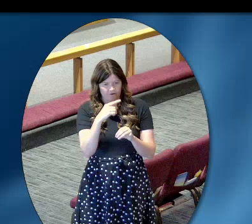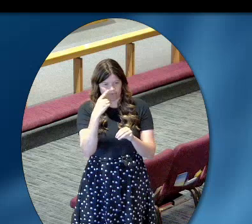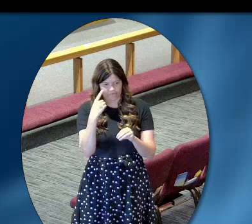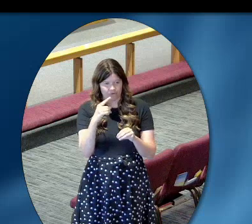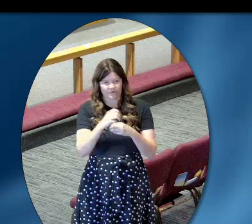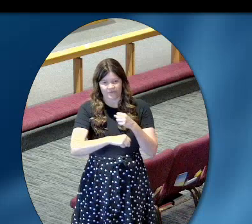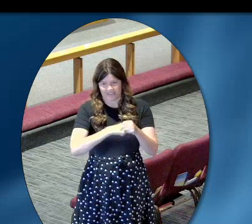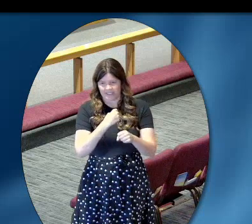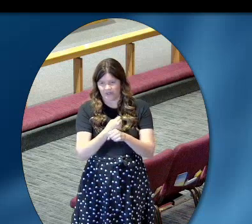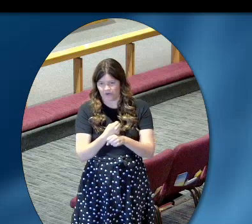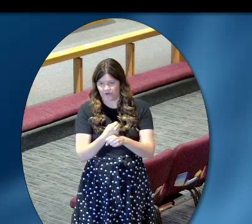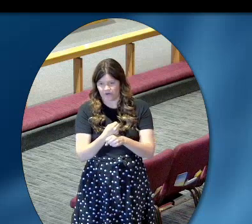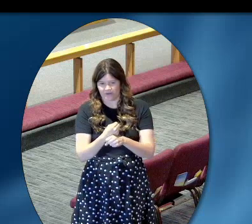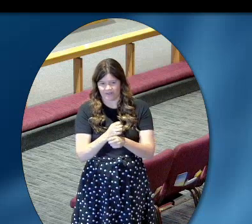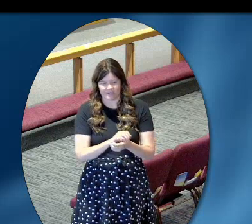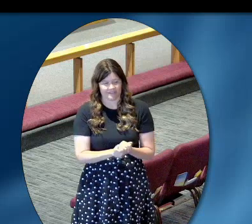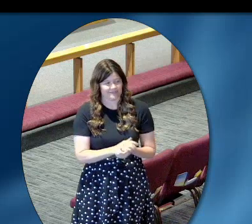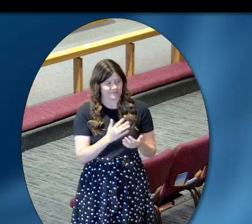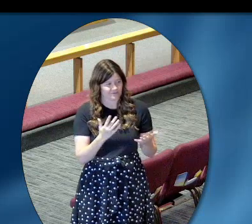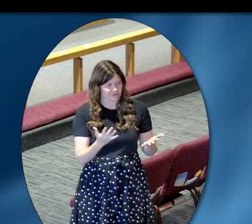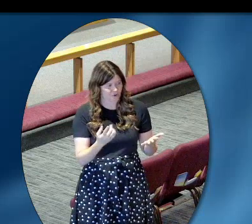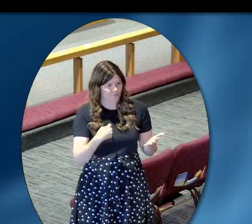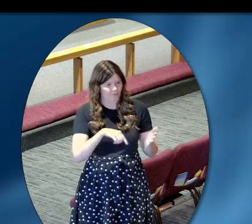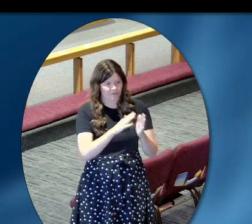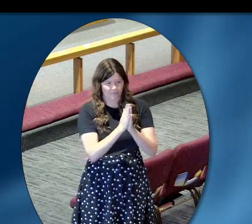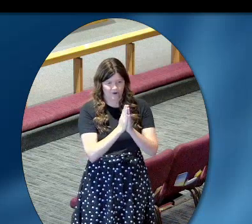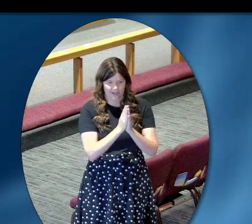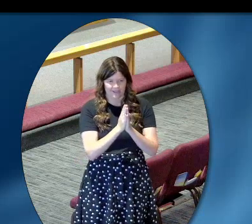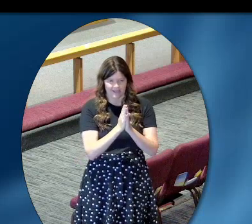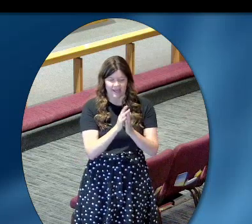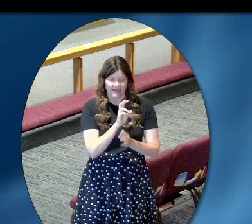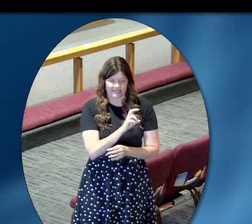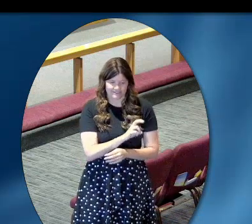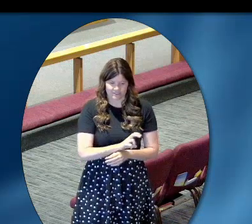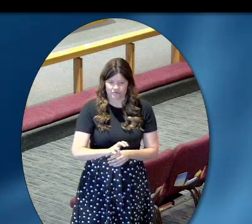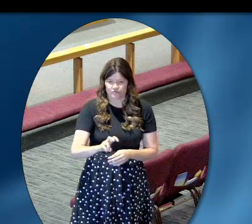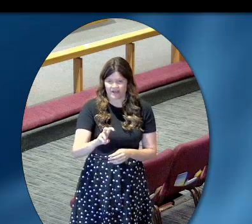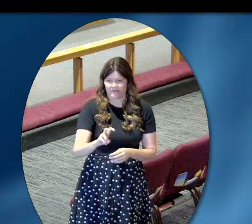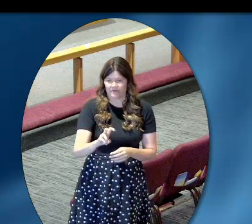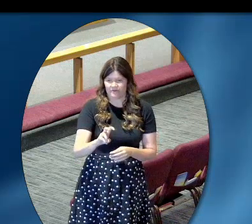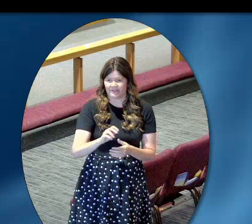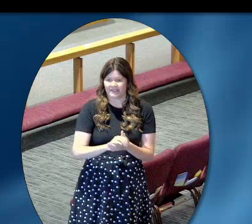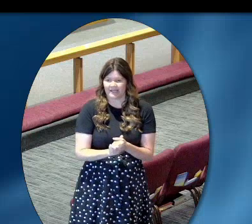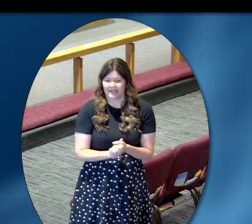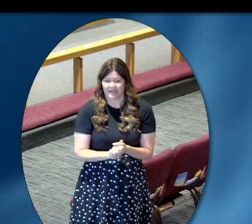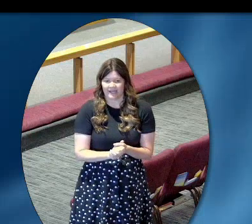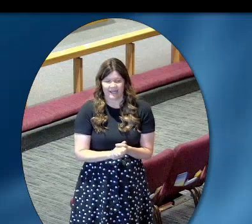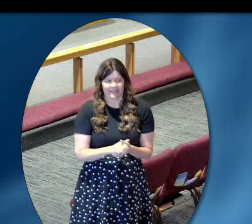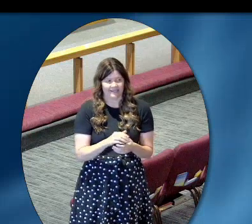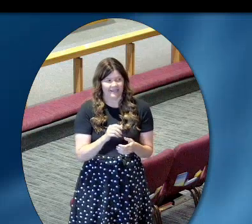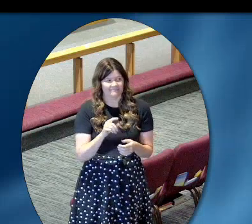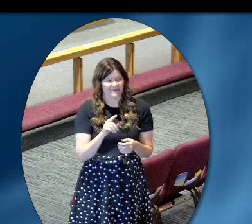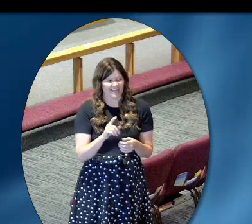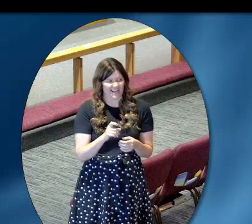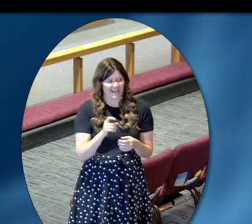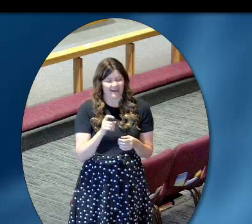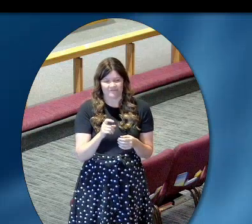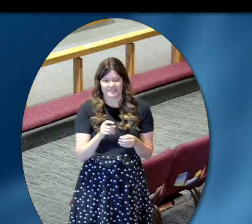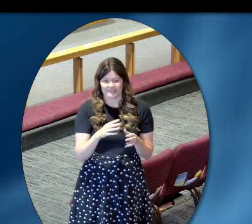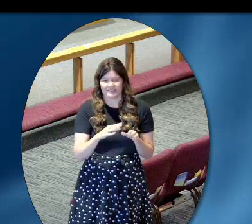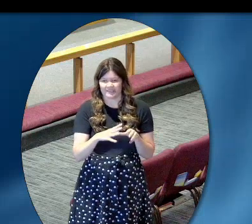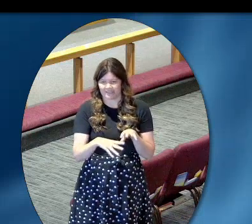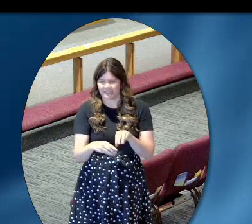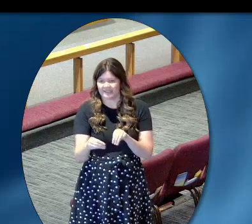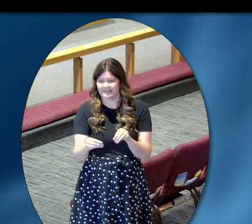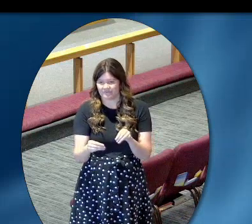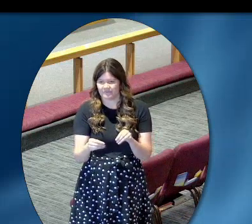year. And so let's pray for them as they travel back to the Midwest. They got to leave a little early this year because of a